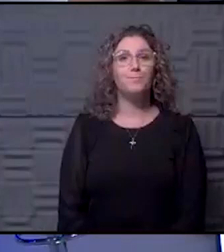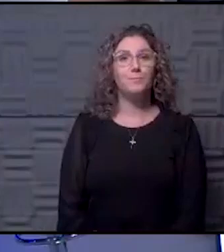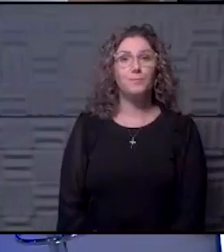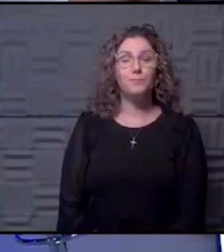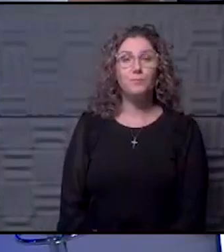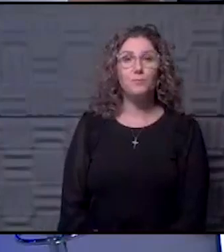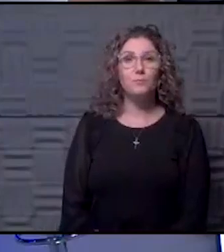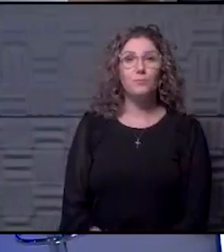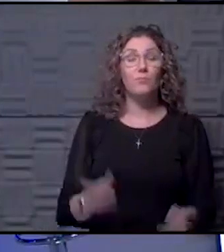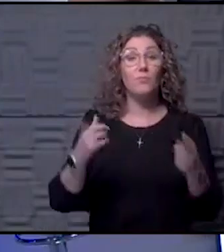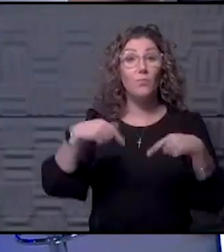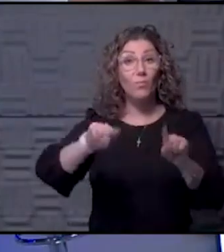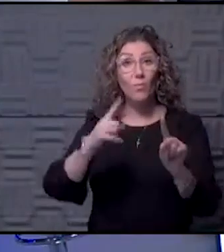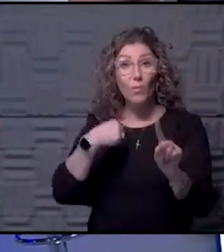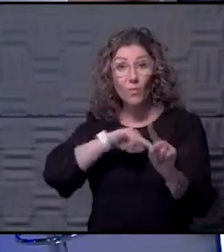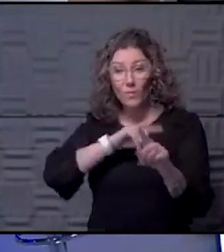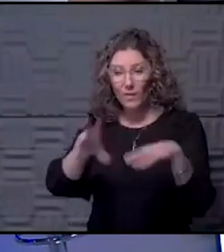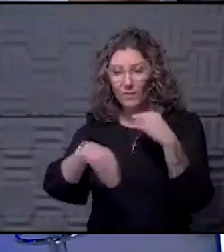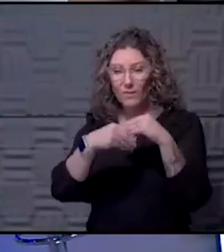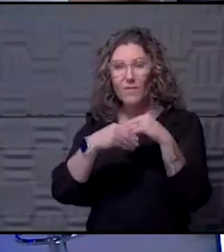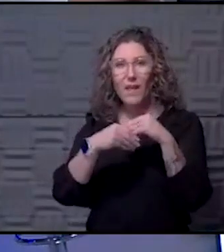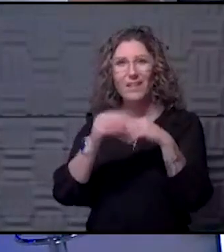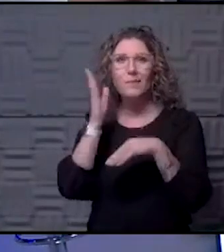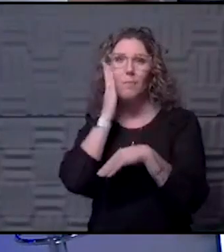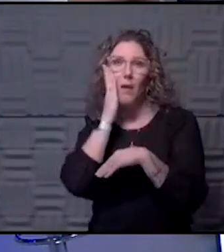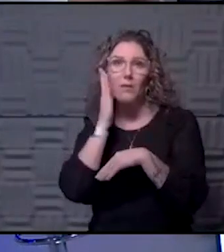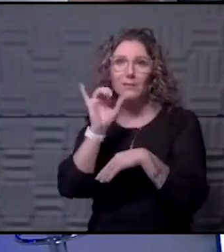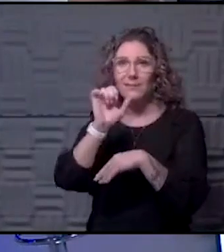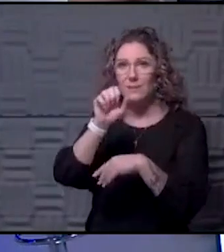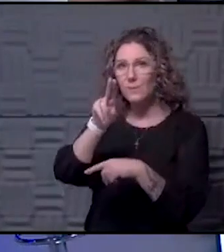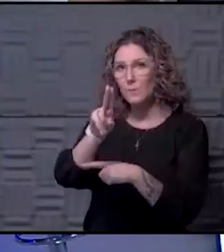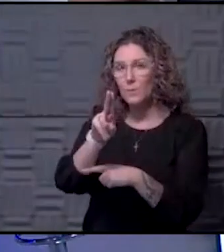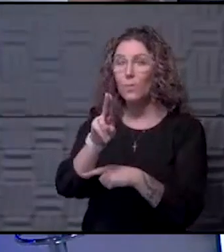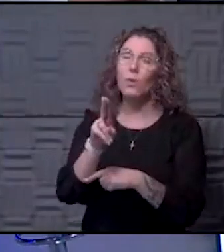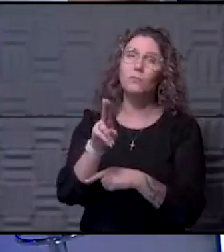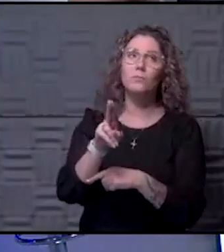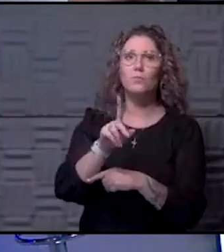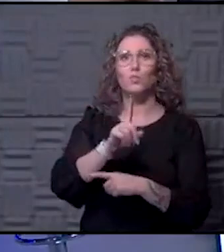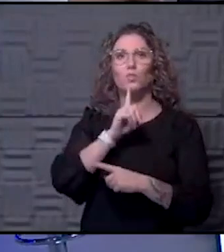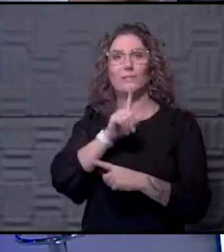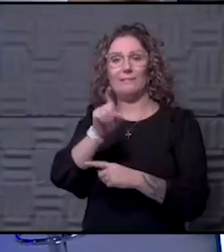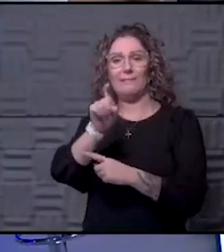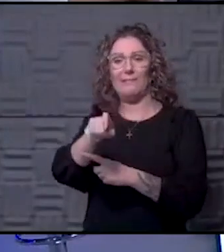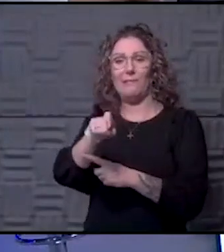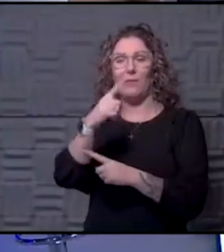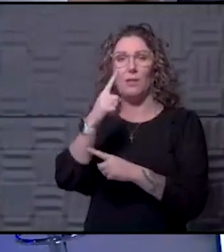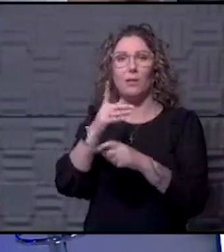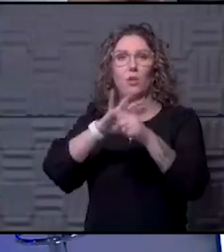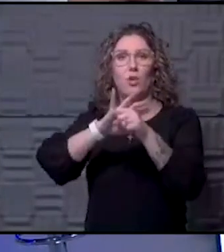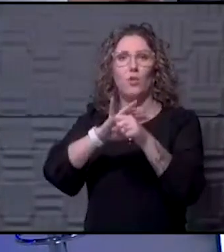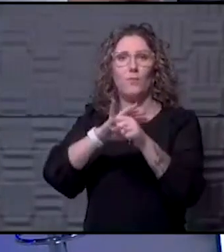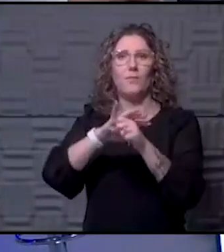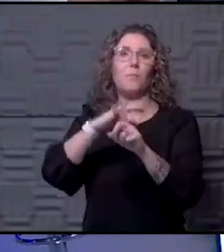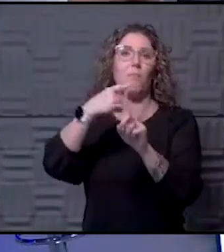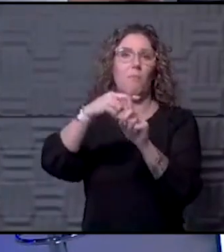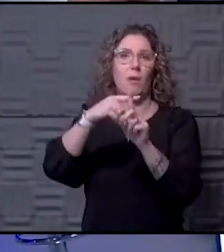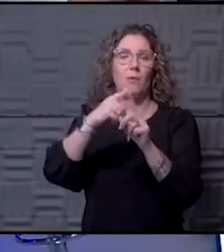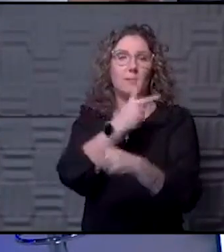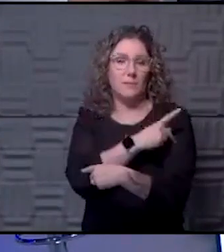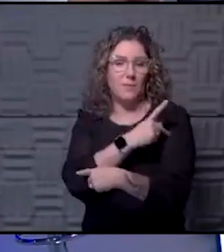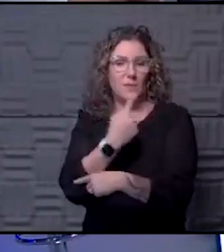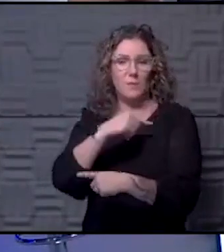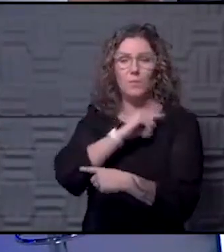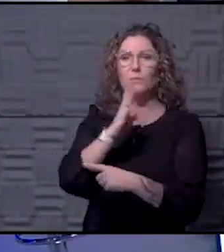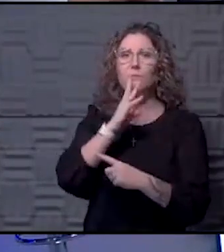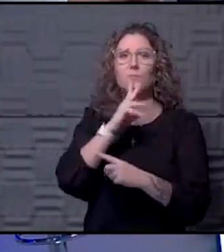As we've added ICU beds, or needed to add ICU beds for COVID positive patients, we've talked a bit about how those that